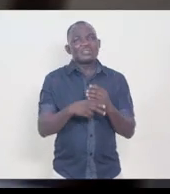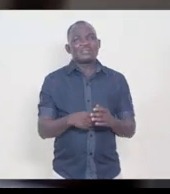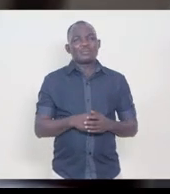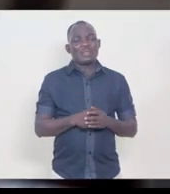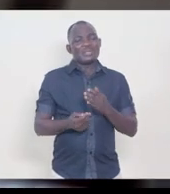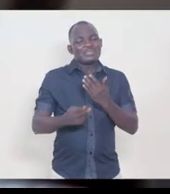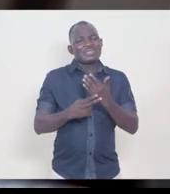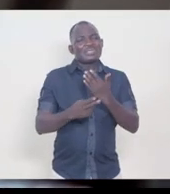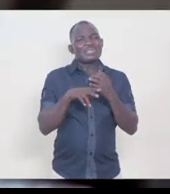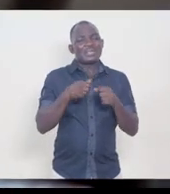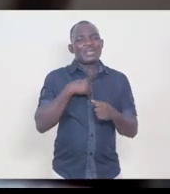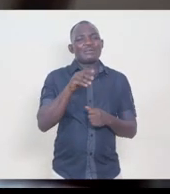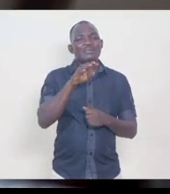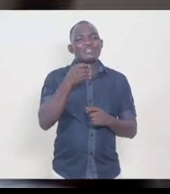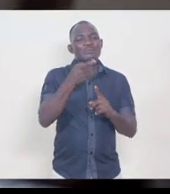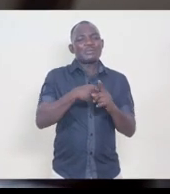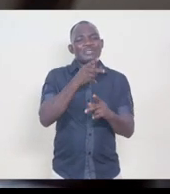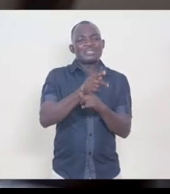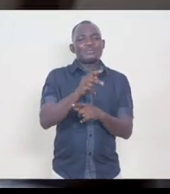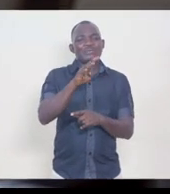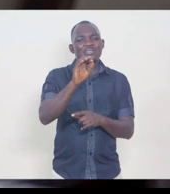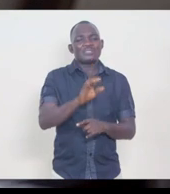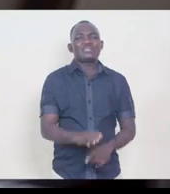up to extra 40 Ghana cedis each month.